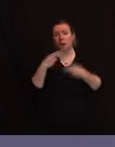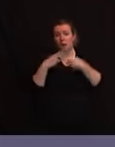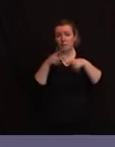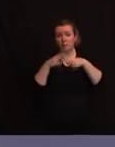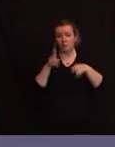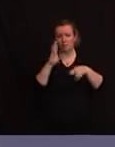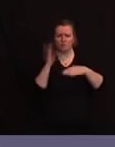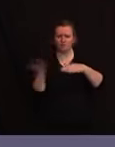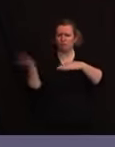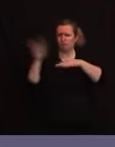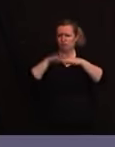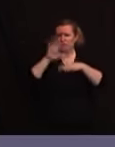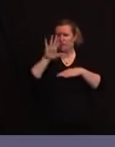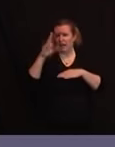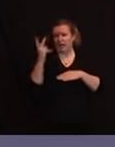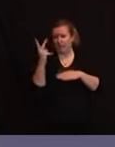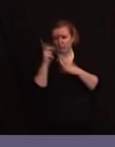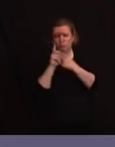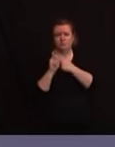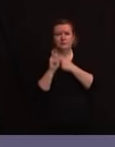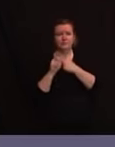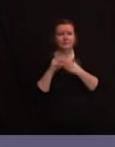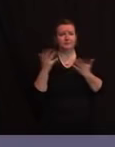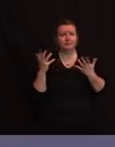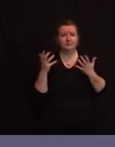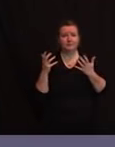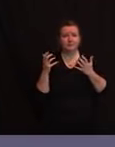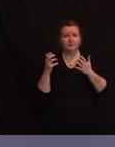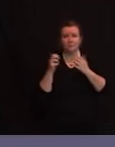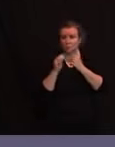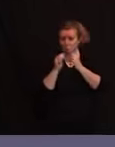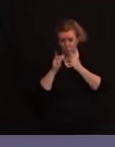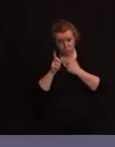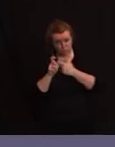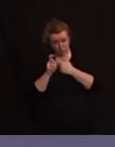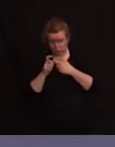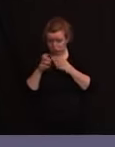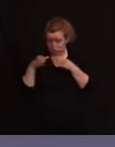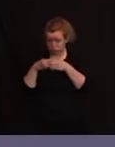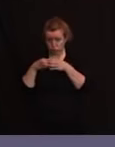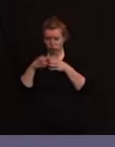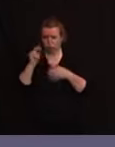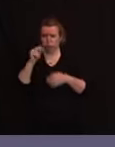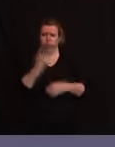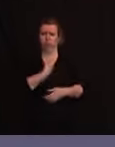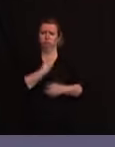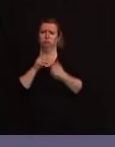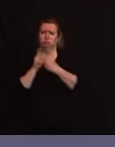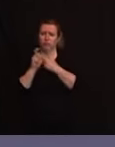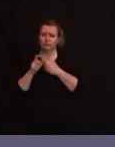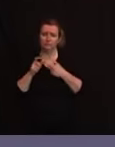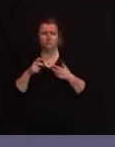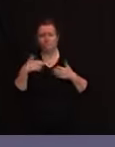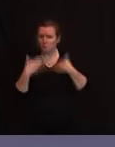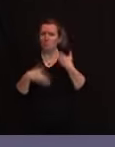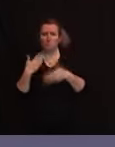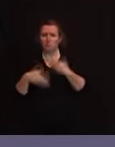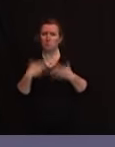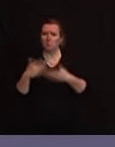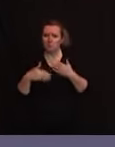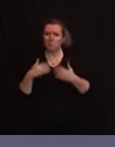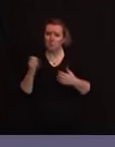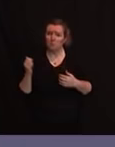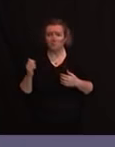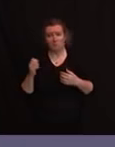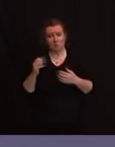I fear it'll be by myself. It'll be really slow, but so far so good. Again, I came back a lot faster than I wanted to, but knock